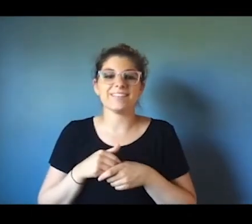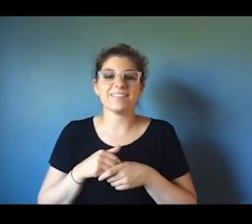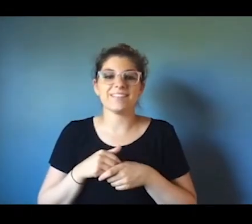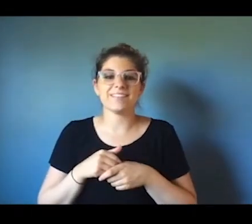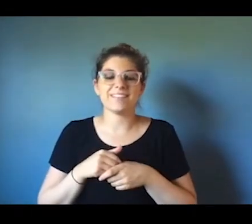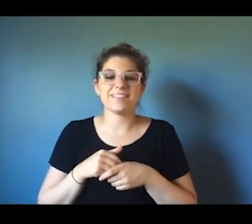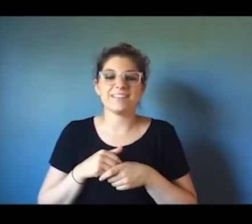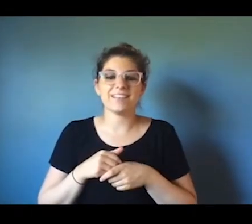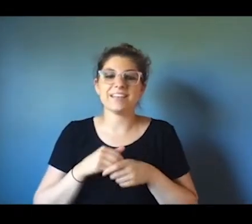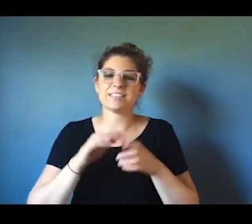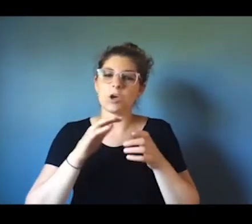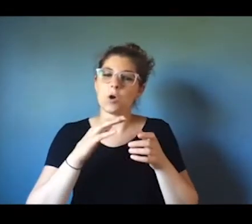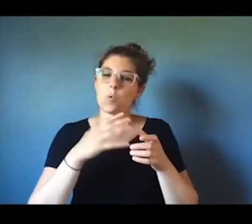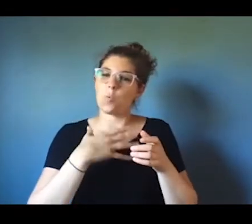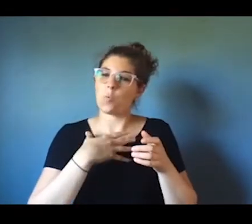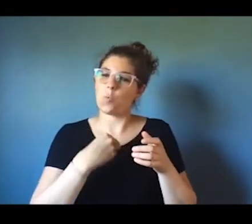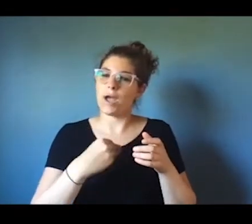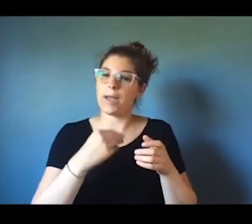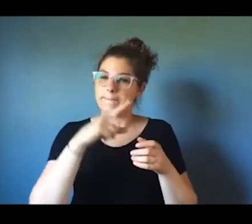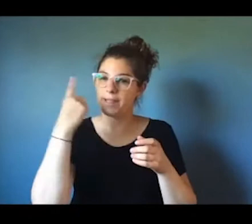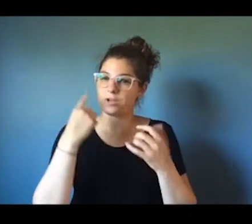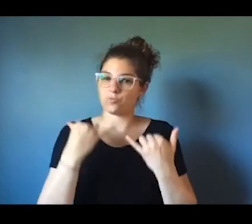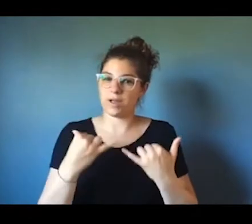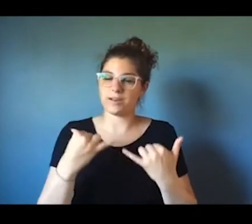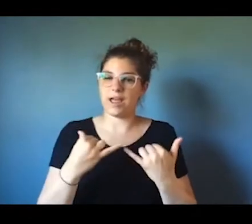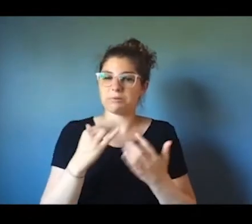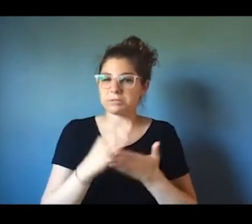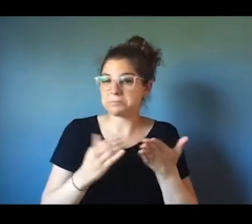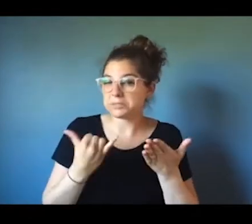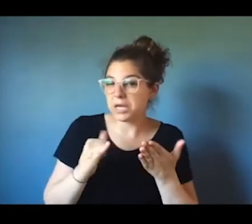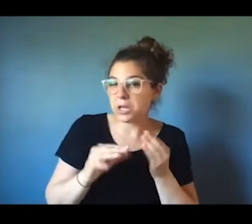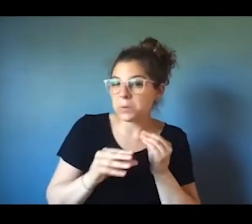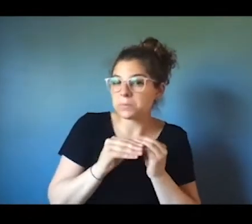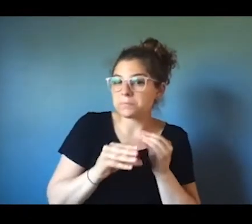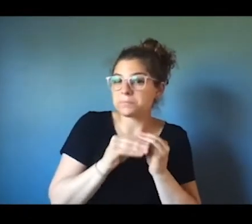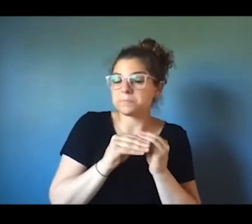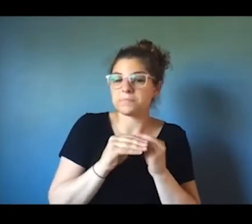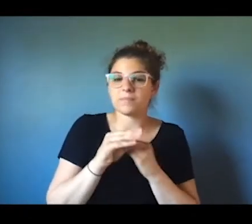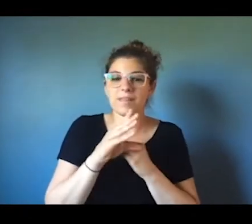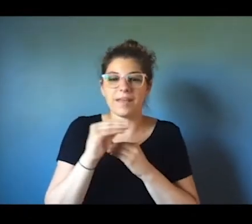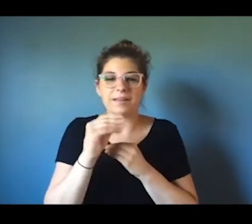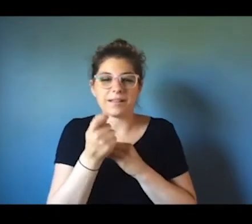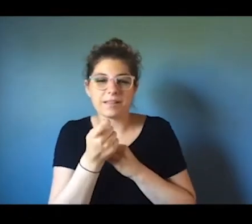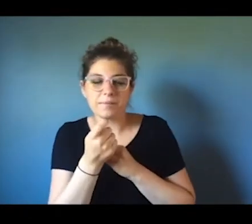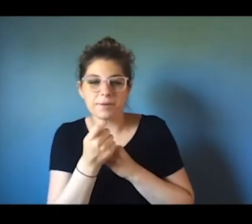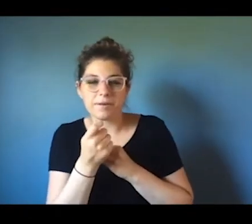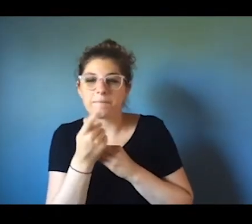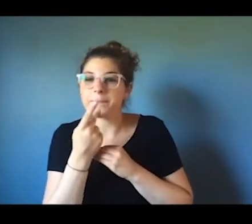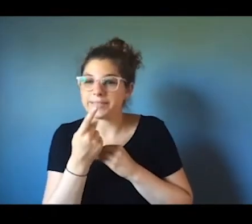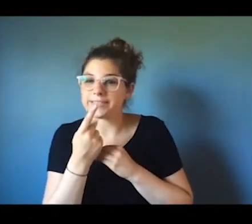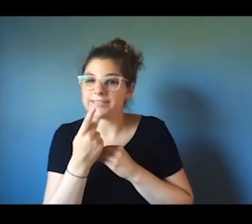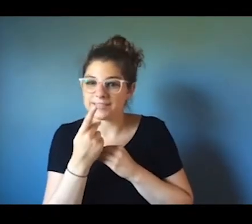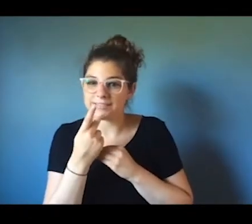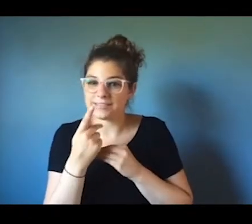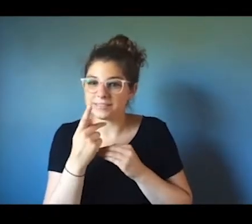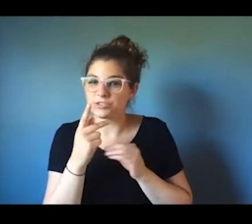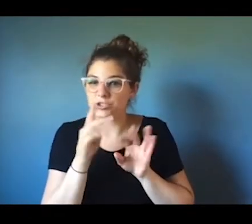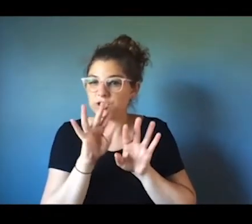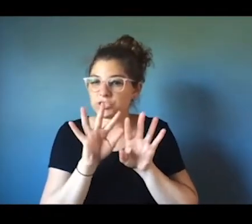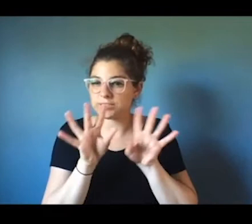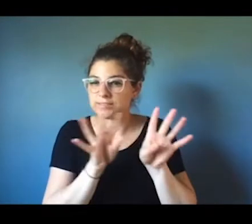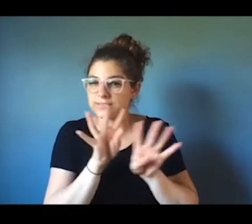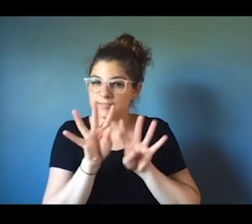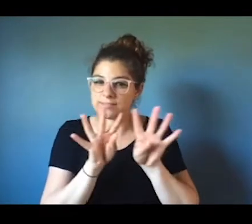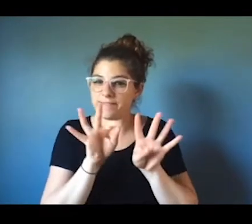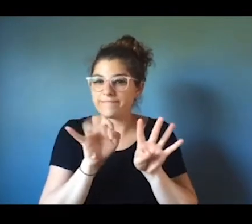happy. He's blocked out a little bit. He's mostly in blacks and whites, a little bit of yellow, and a little bit of pink